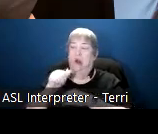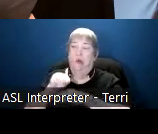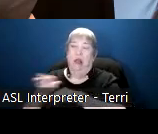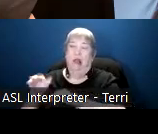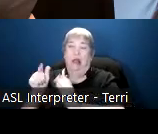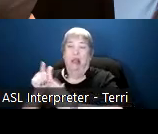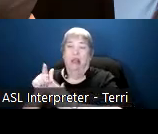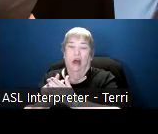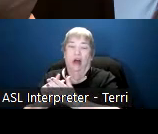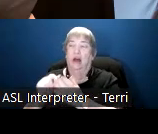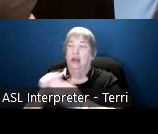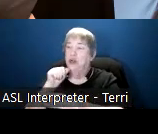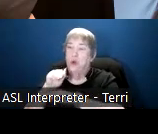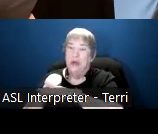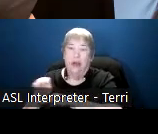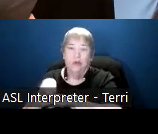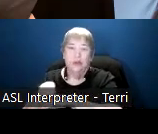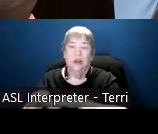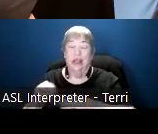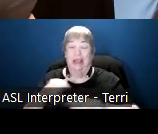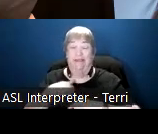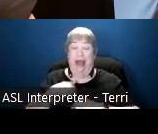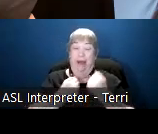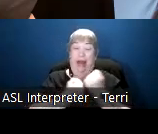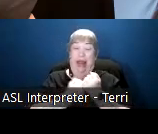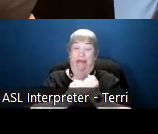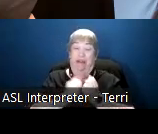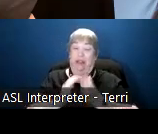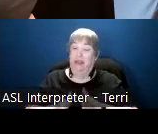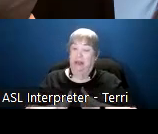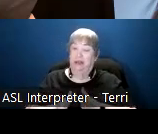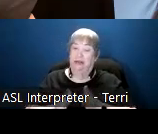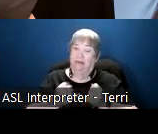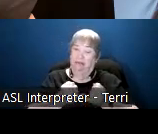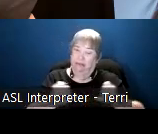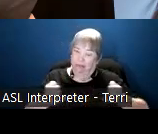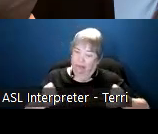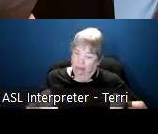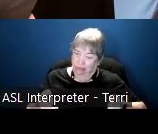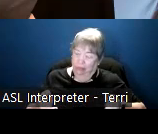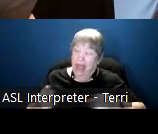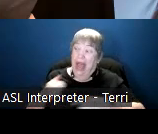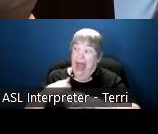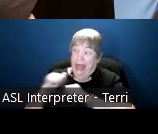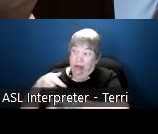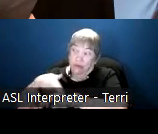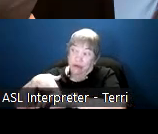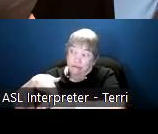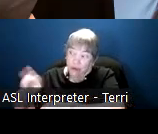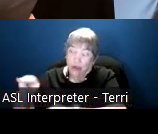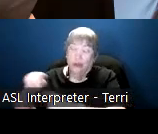is not your role. If you are an advocate, you don't want to engage in that, but you can connect folks to counselors or